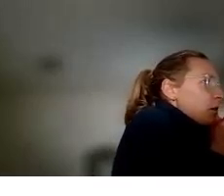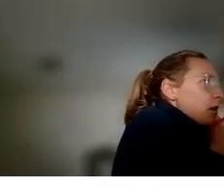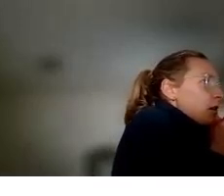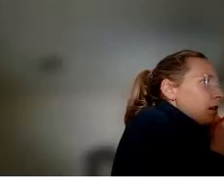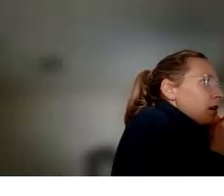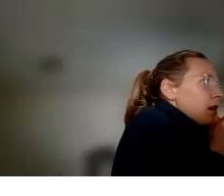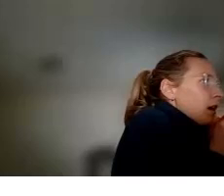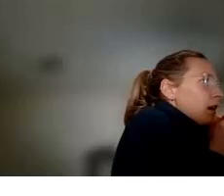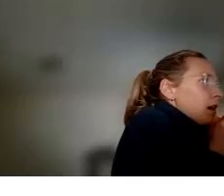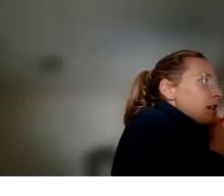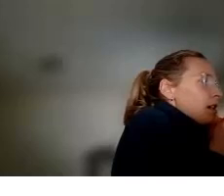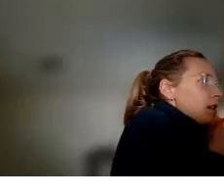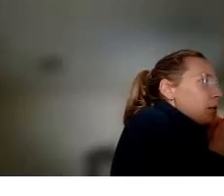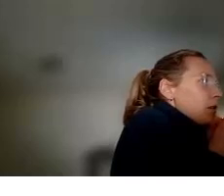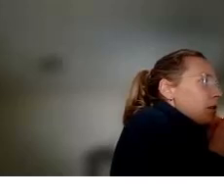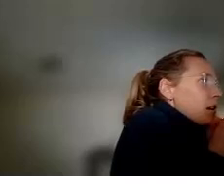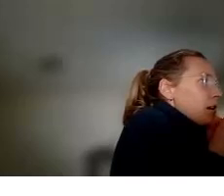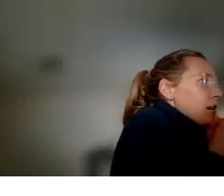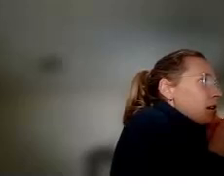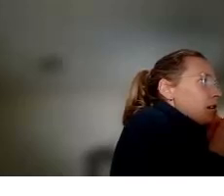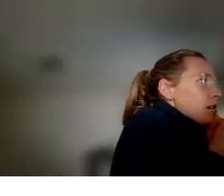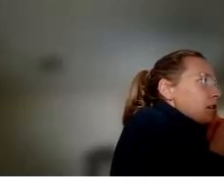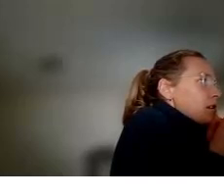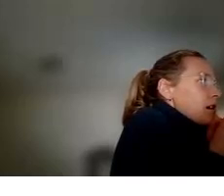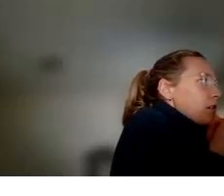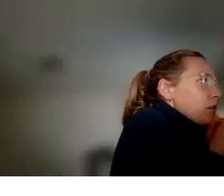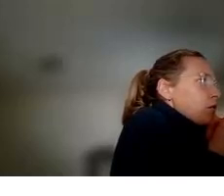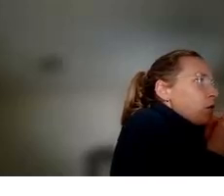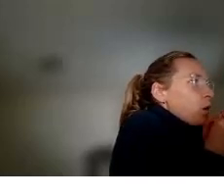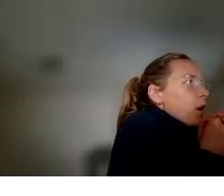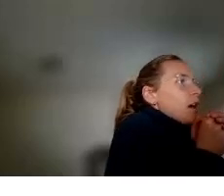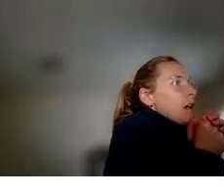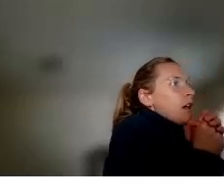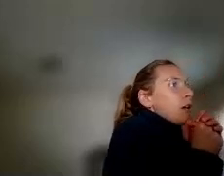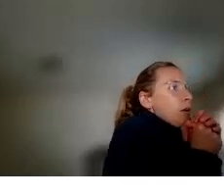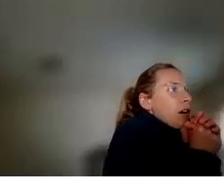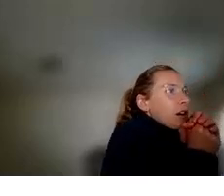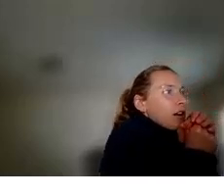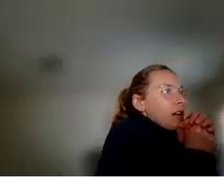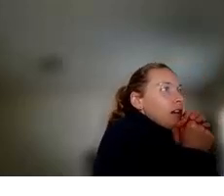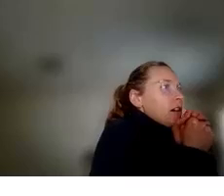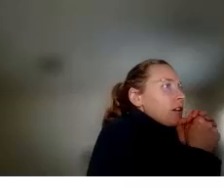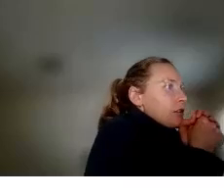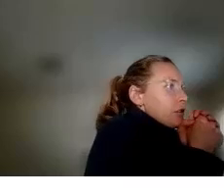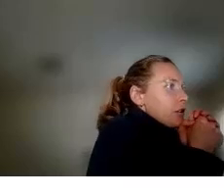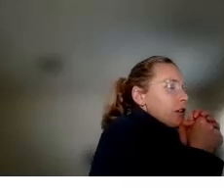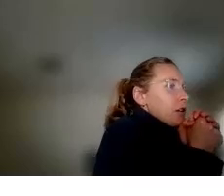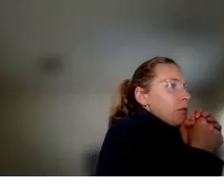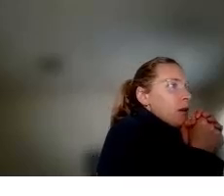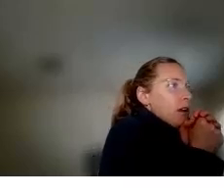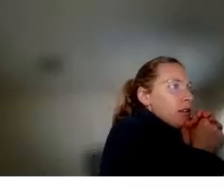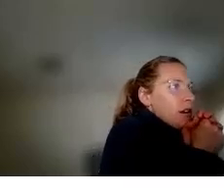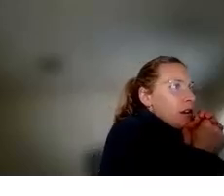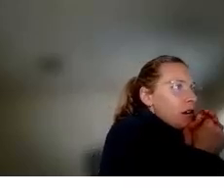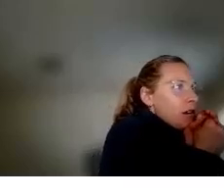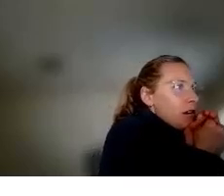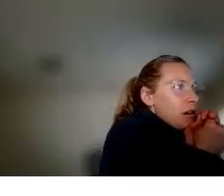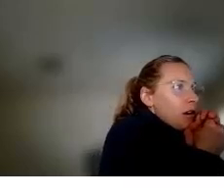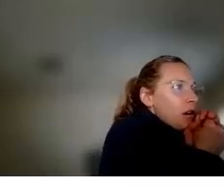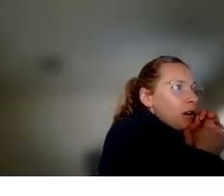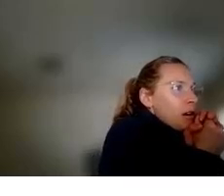date 7-1 and 18th birthday is 7-4. We already got her started with,